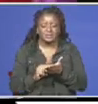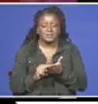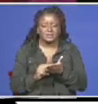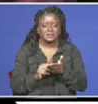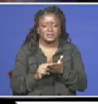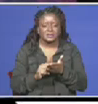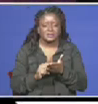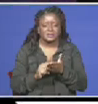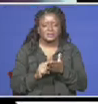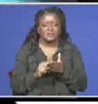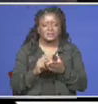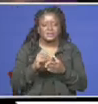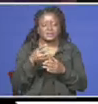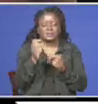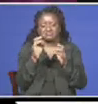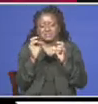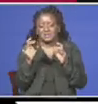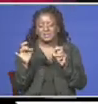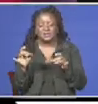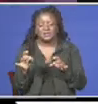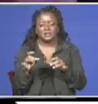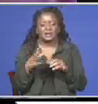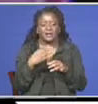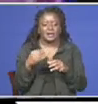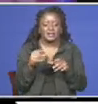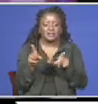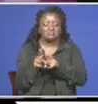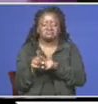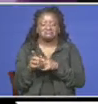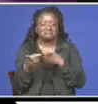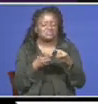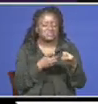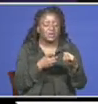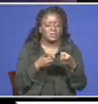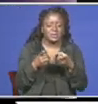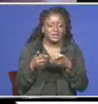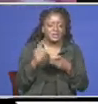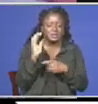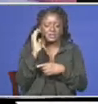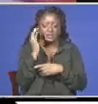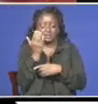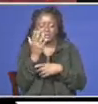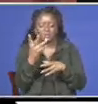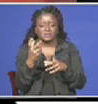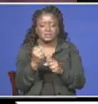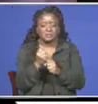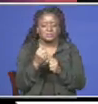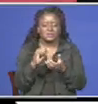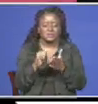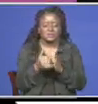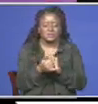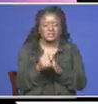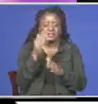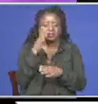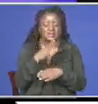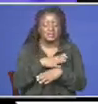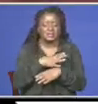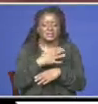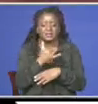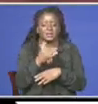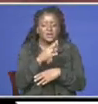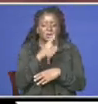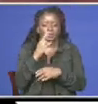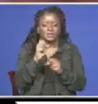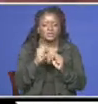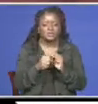sequins, even couture that dominated. The looks captivated these ladies. They were so